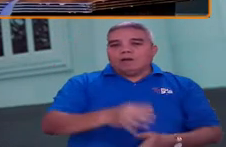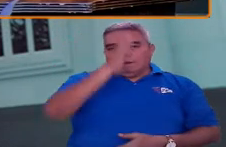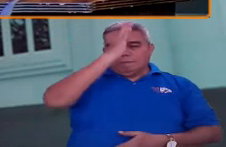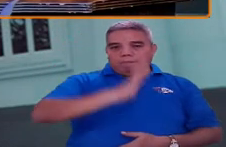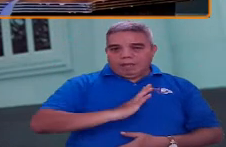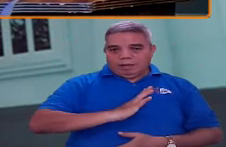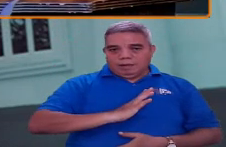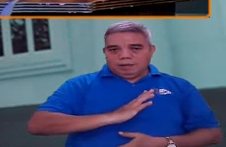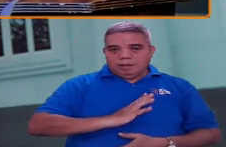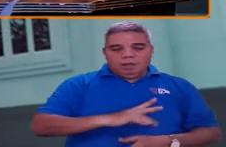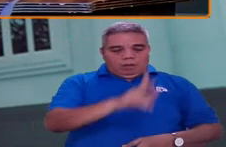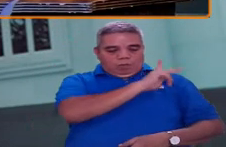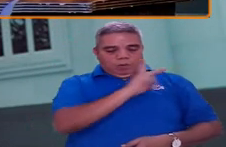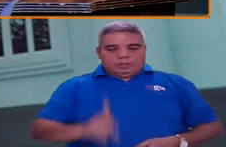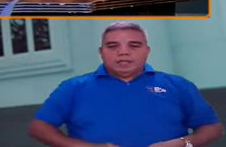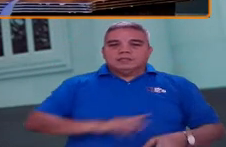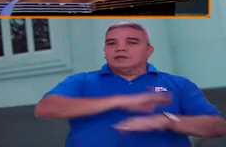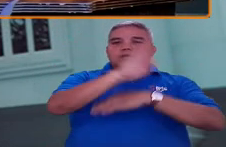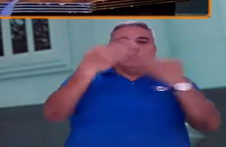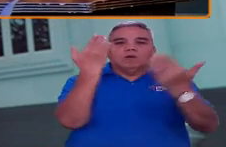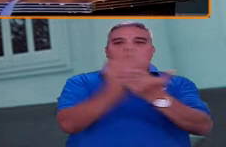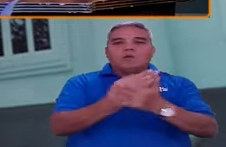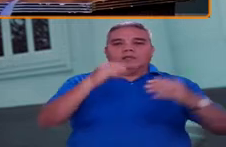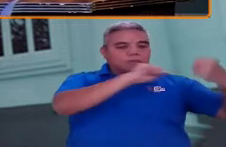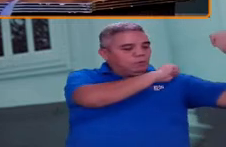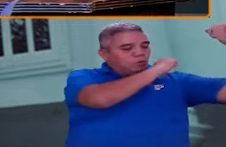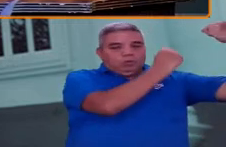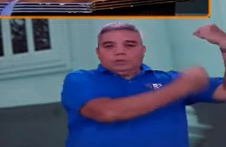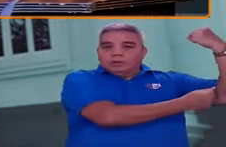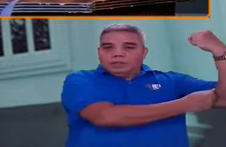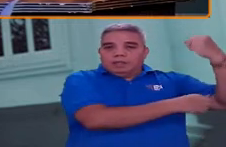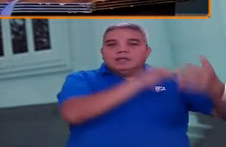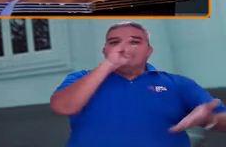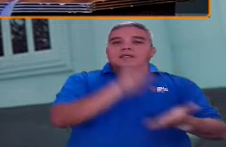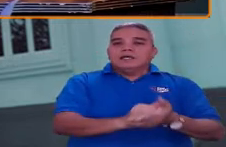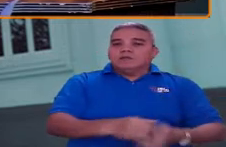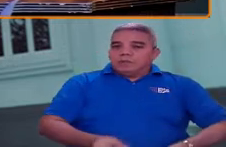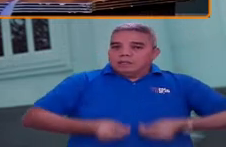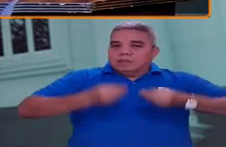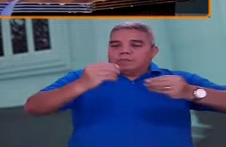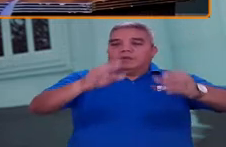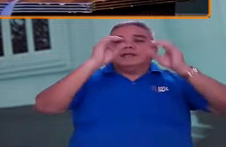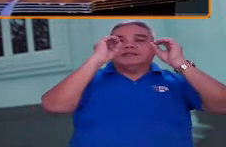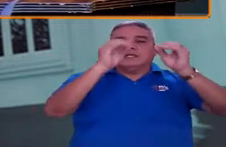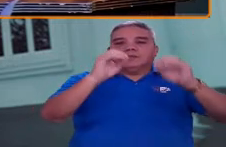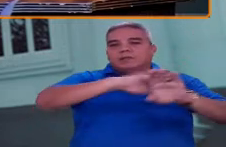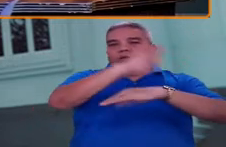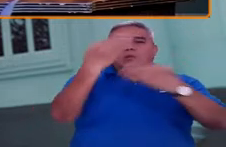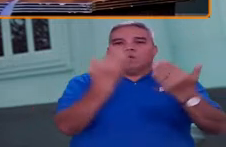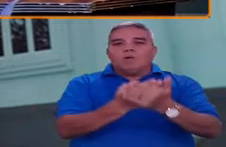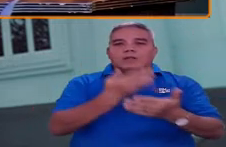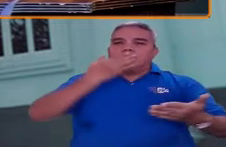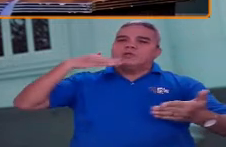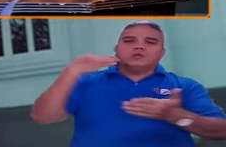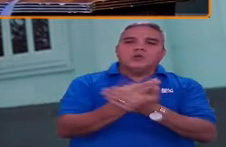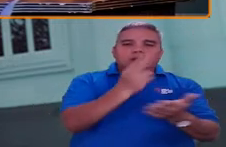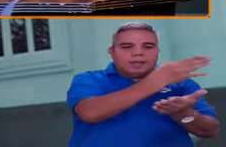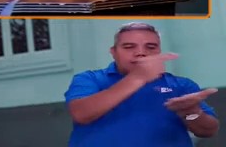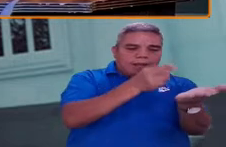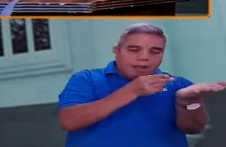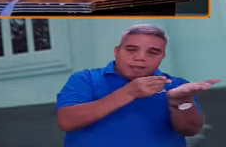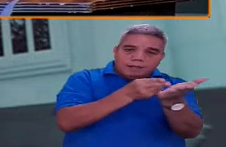men, for kings and for all that are in authority, that we may lead a quiet and peaceable life in all godliness and